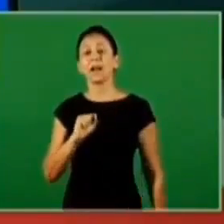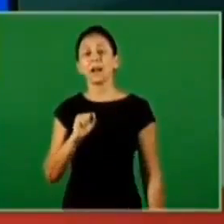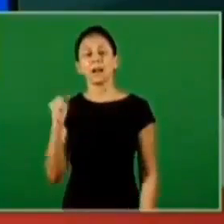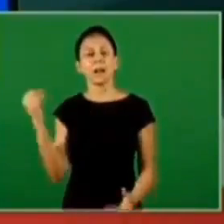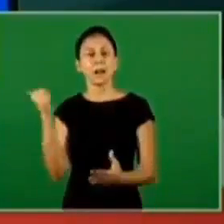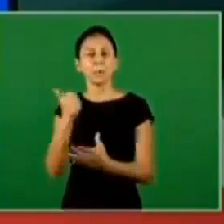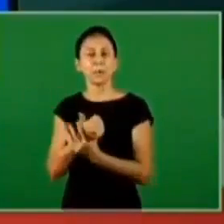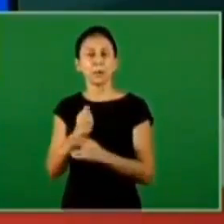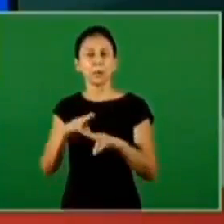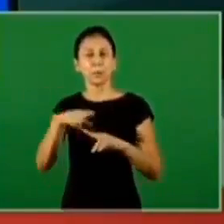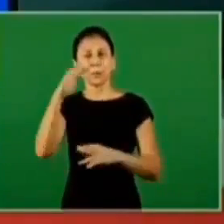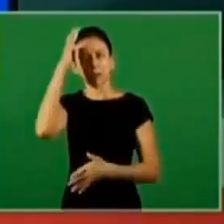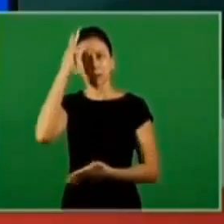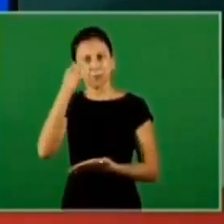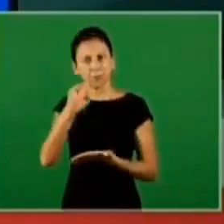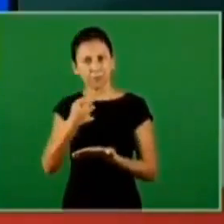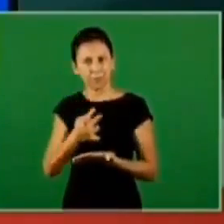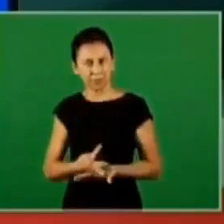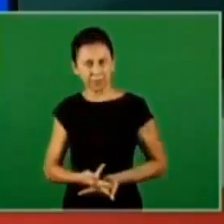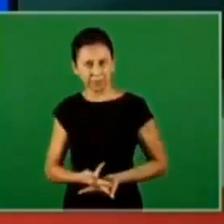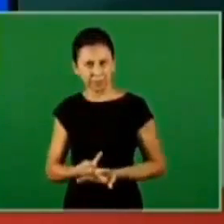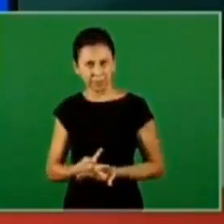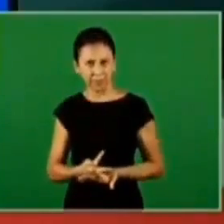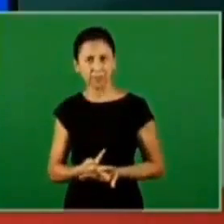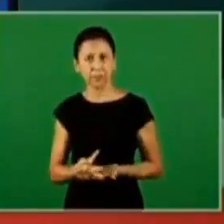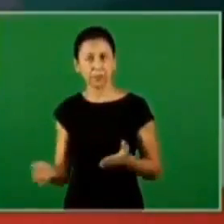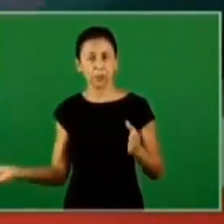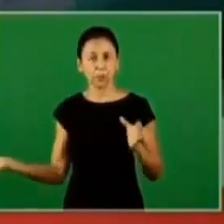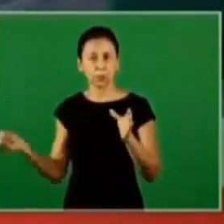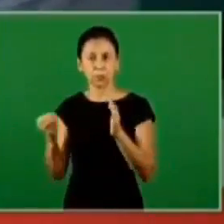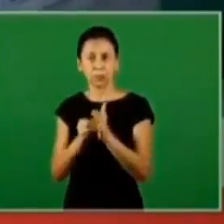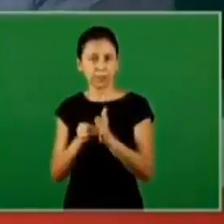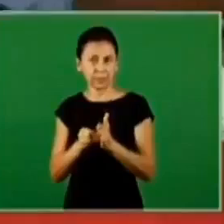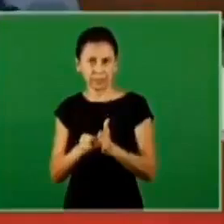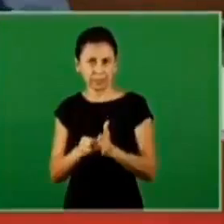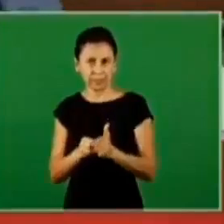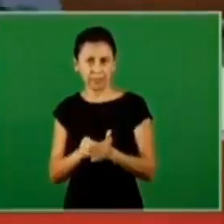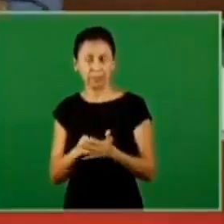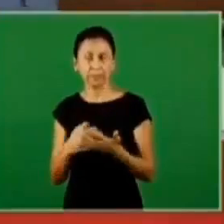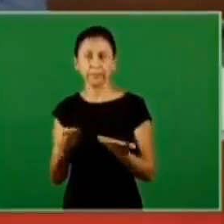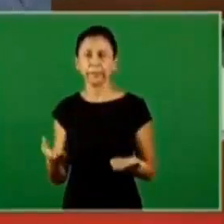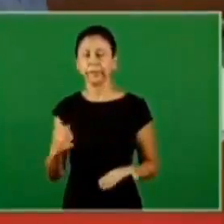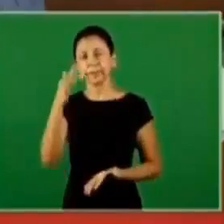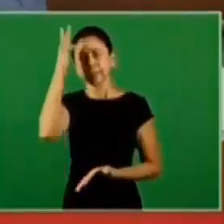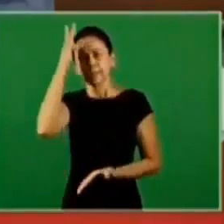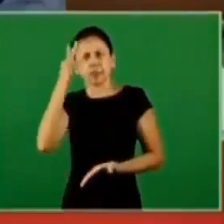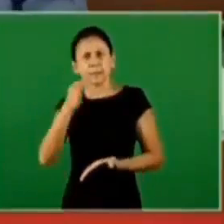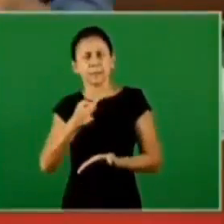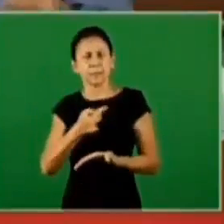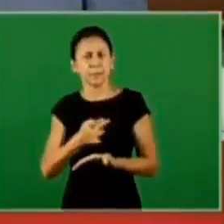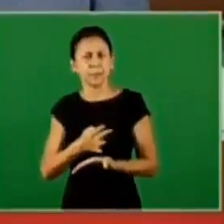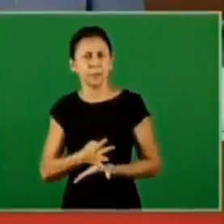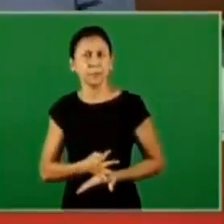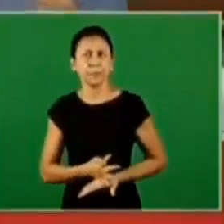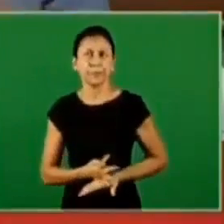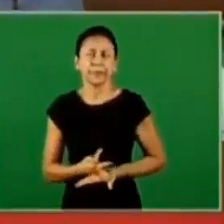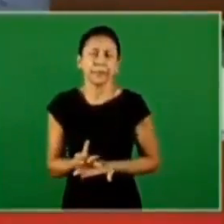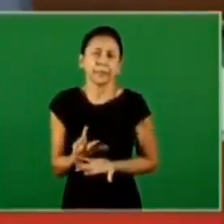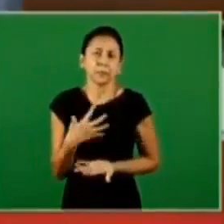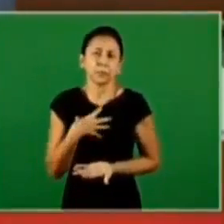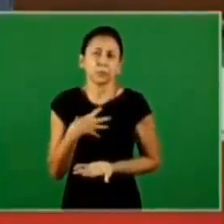By faith, that man. So there was a faith that was imputed. It's not that this faith